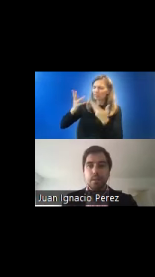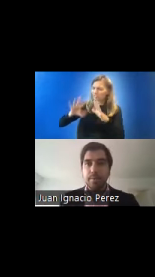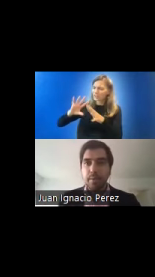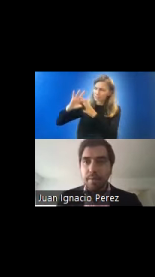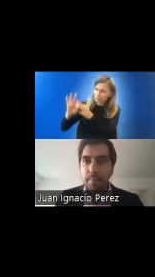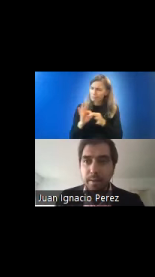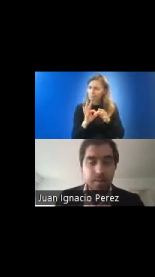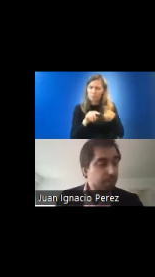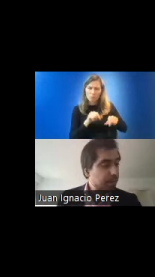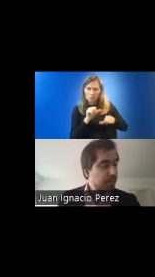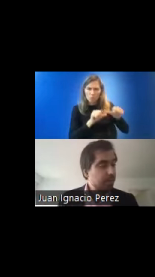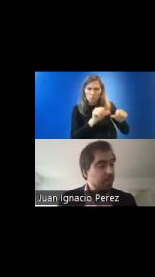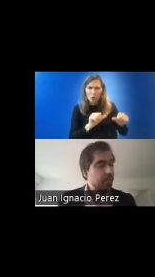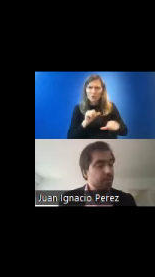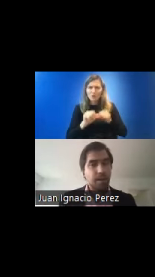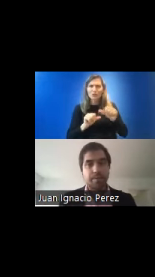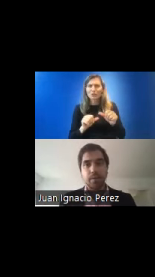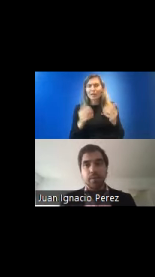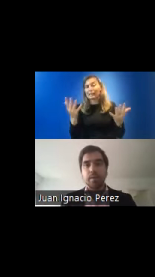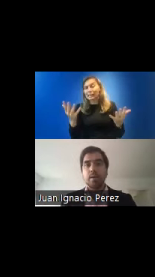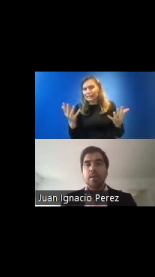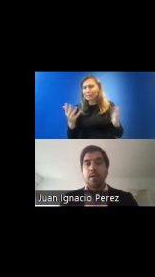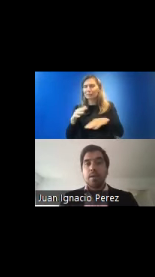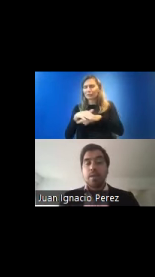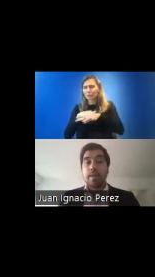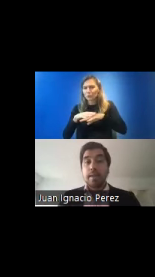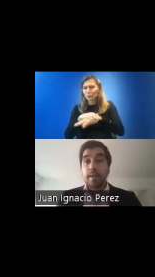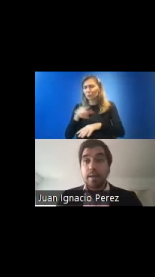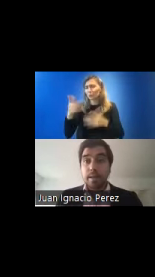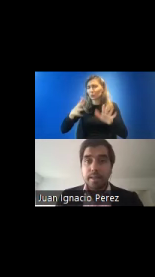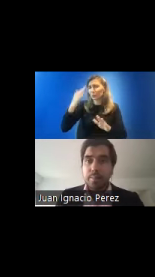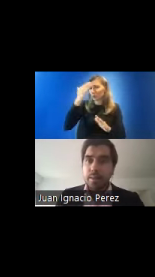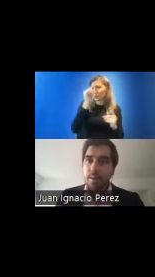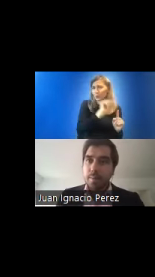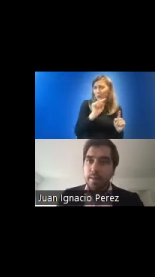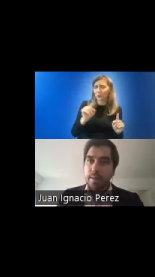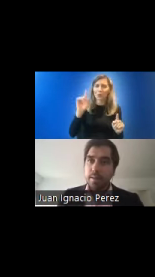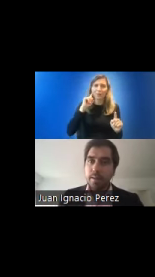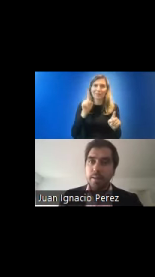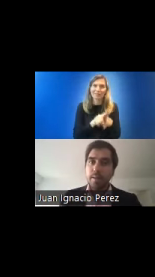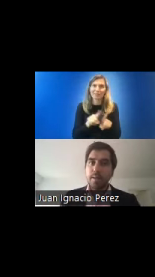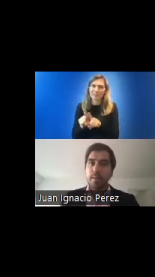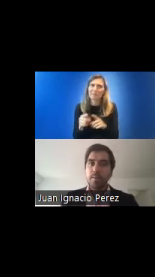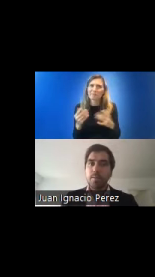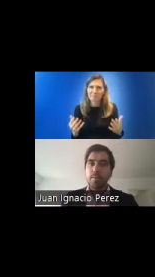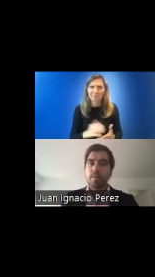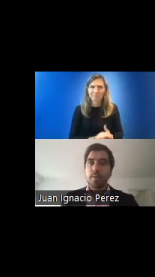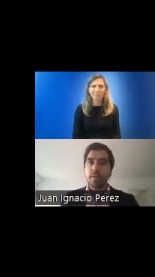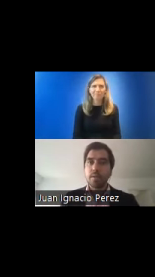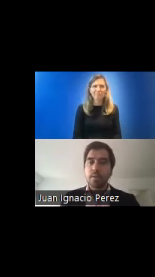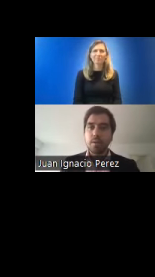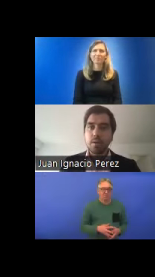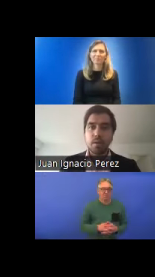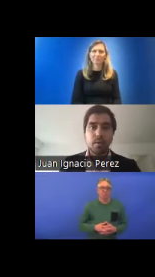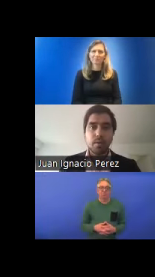So I'm sorry for being repetitive on that front. The CAPD committee, of